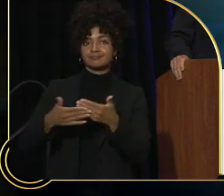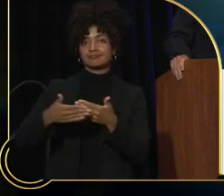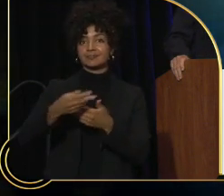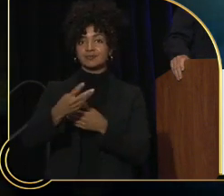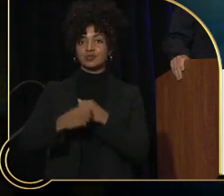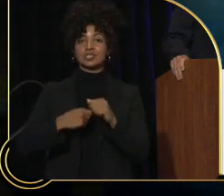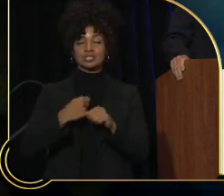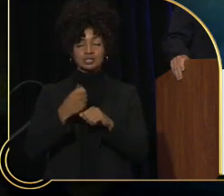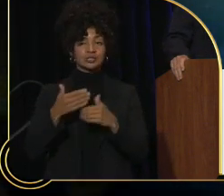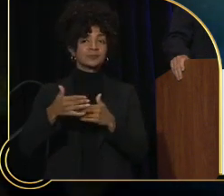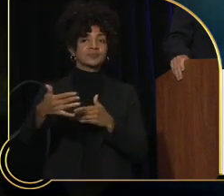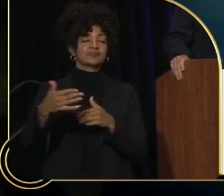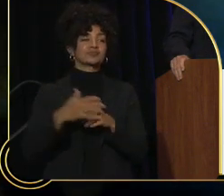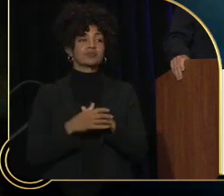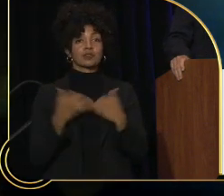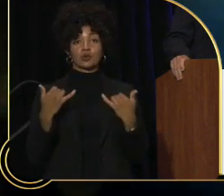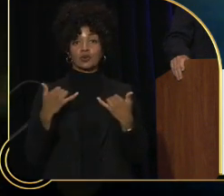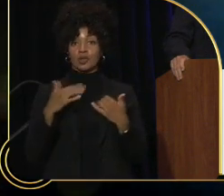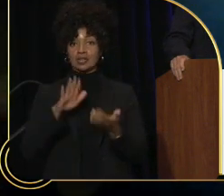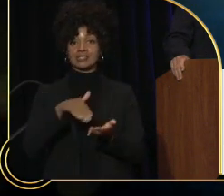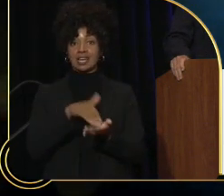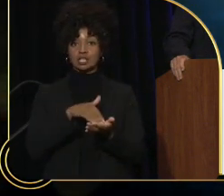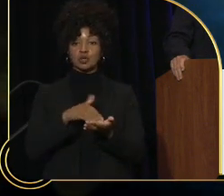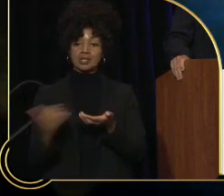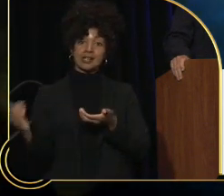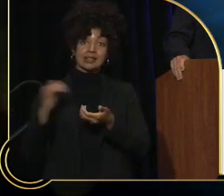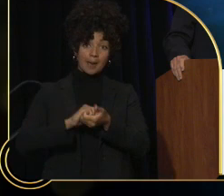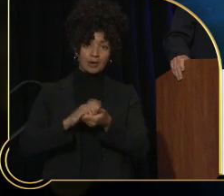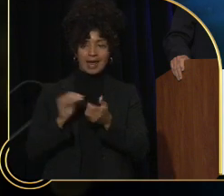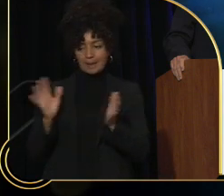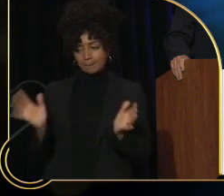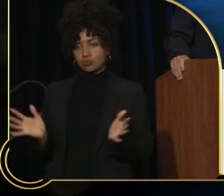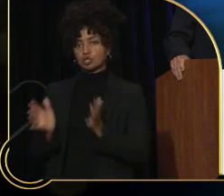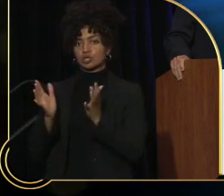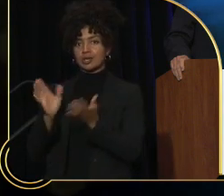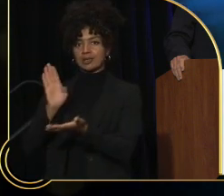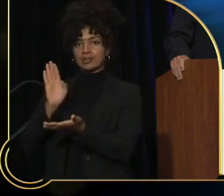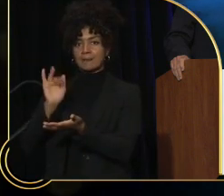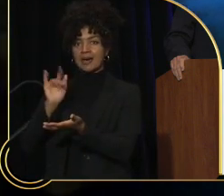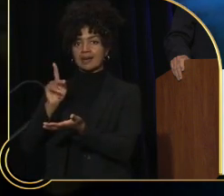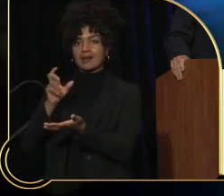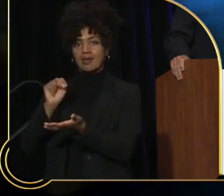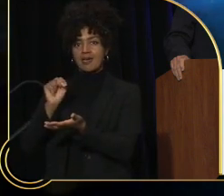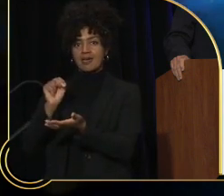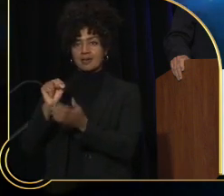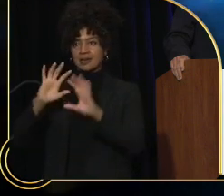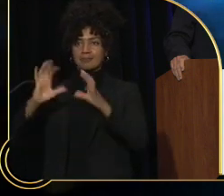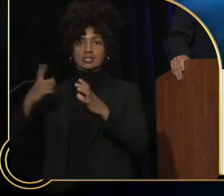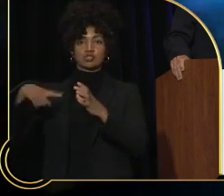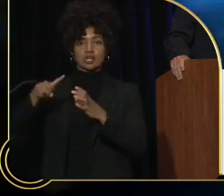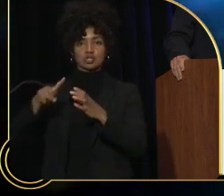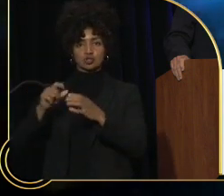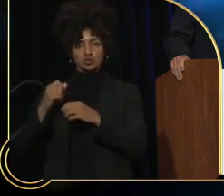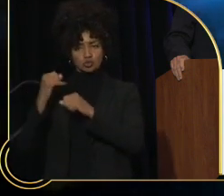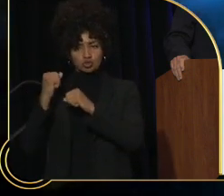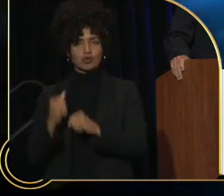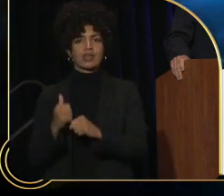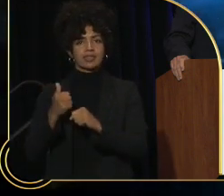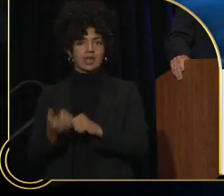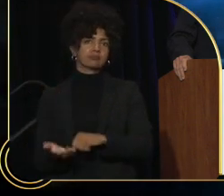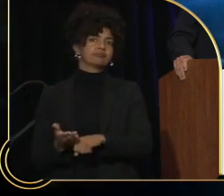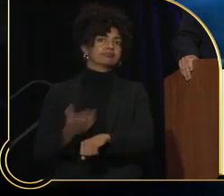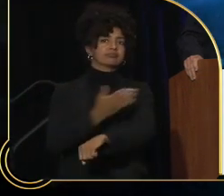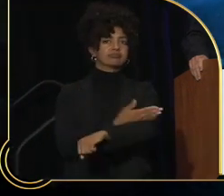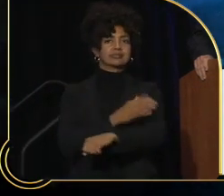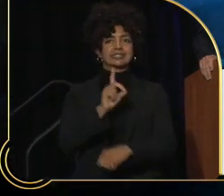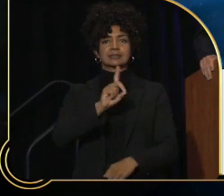with and pushing the Biden administration to strengthen disability rights, reduce the role of the police in